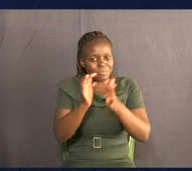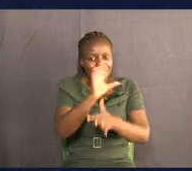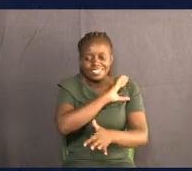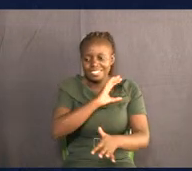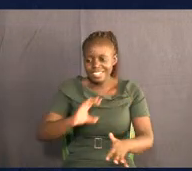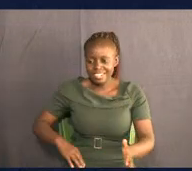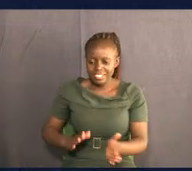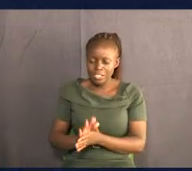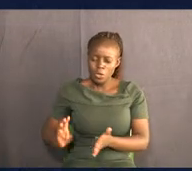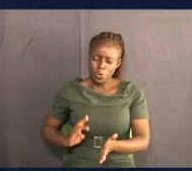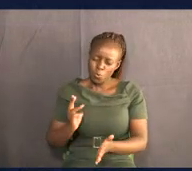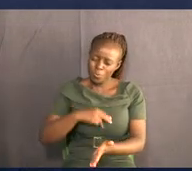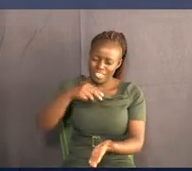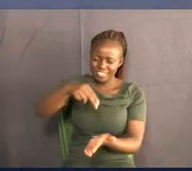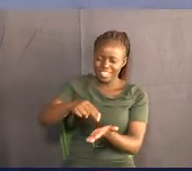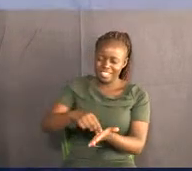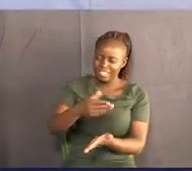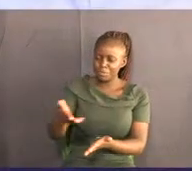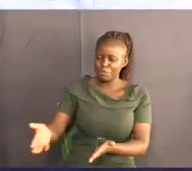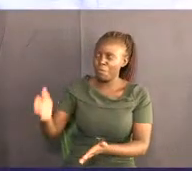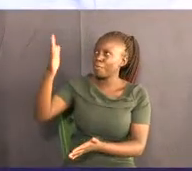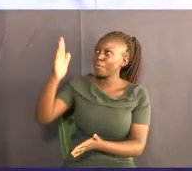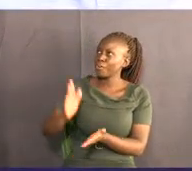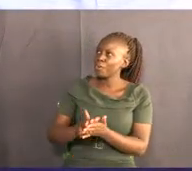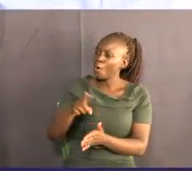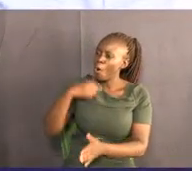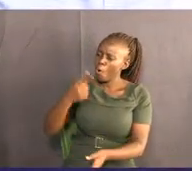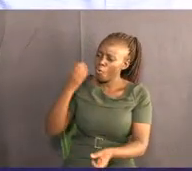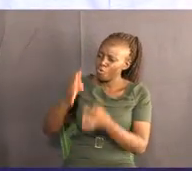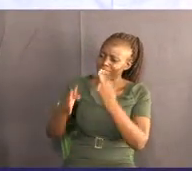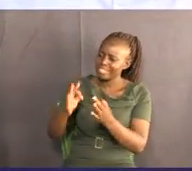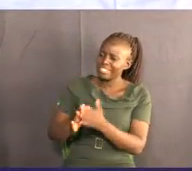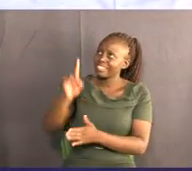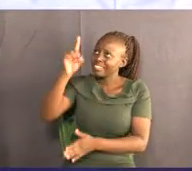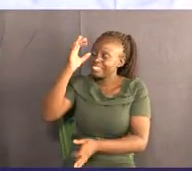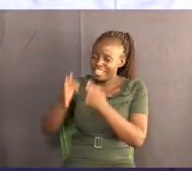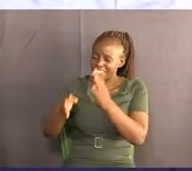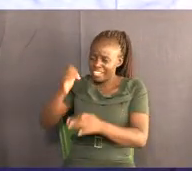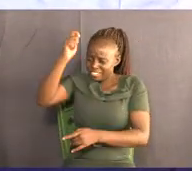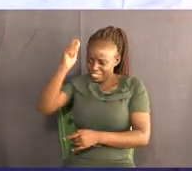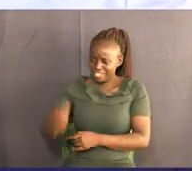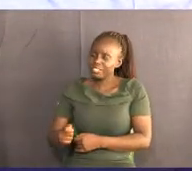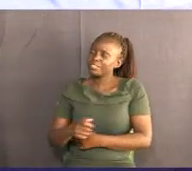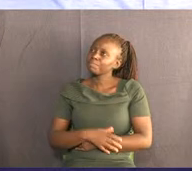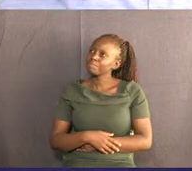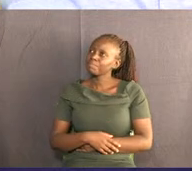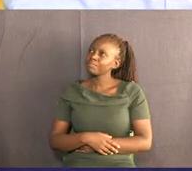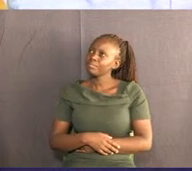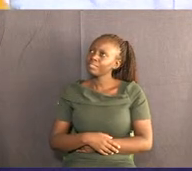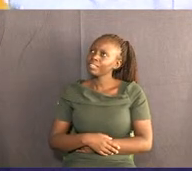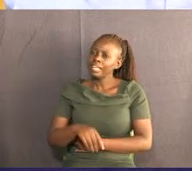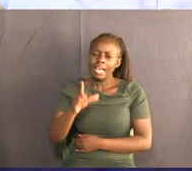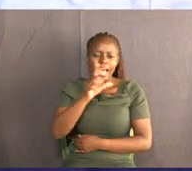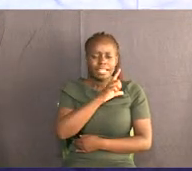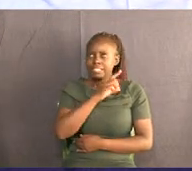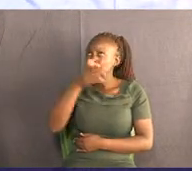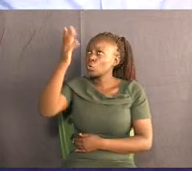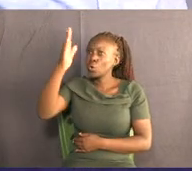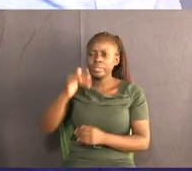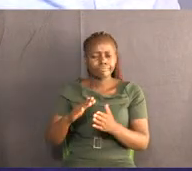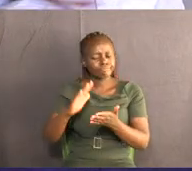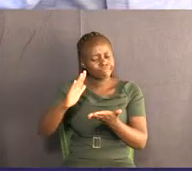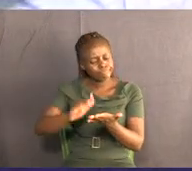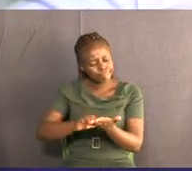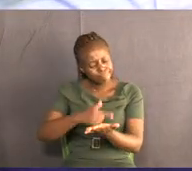of a God who is just. He's the one who is judging us. He's a just judge. And he's opening up our files and